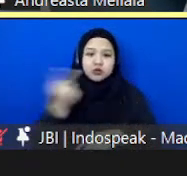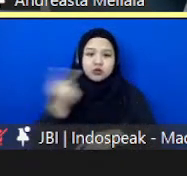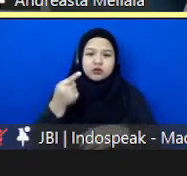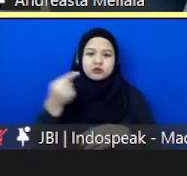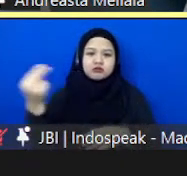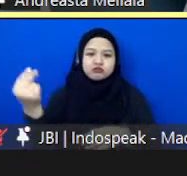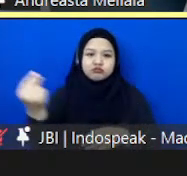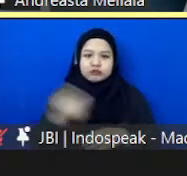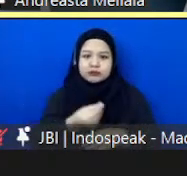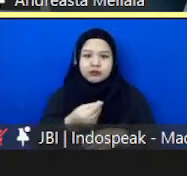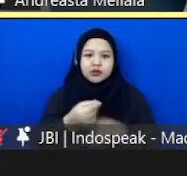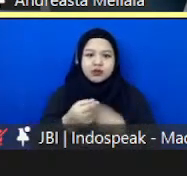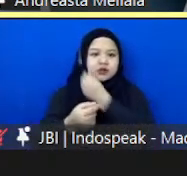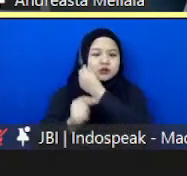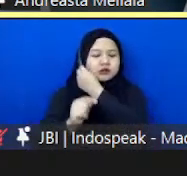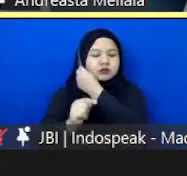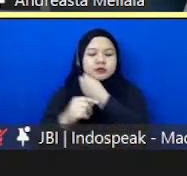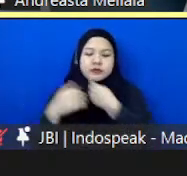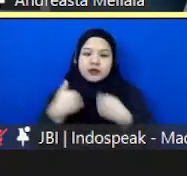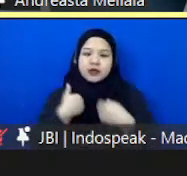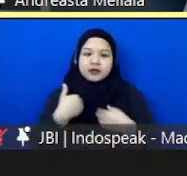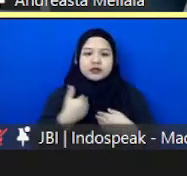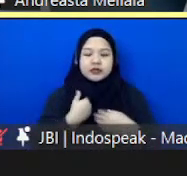the partner from